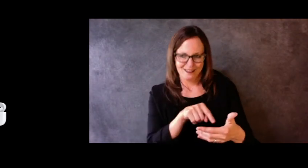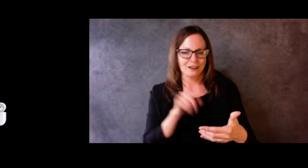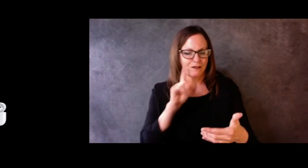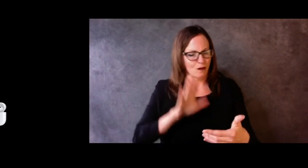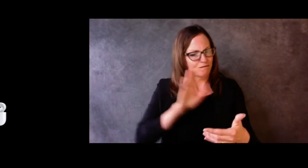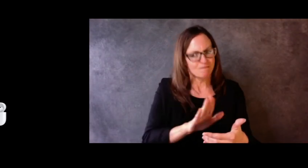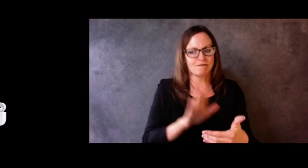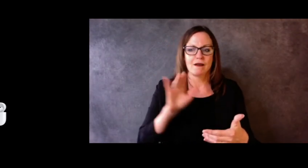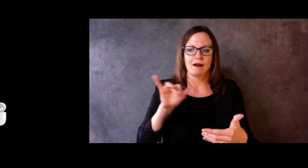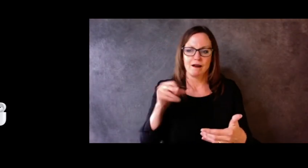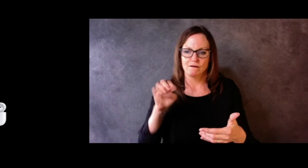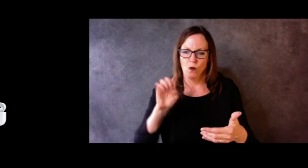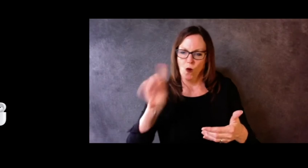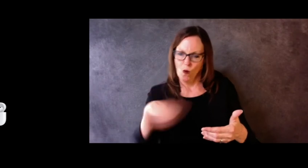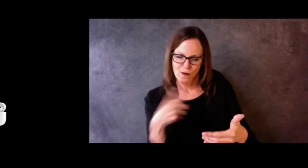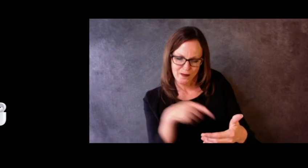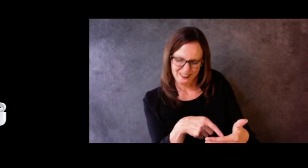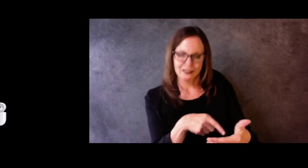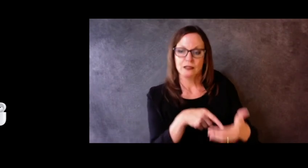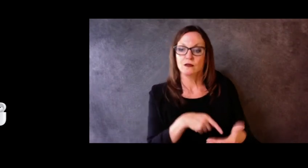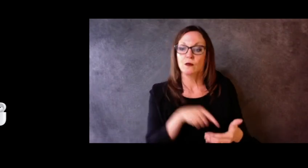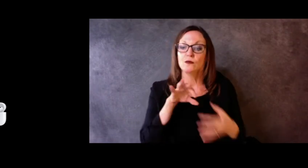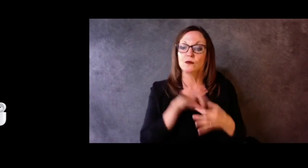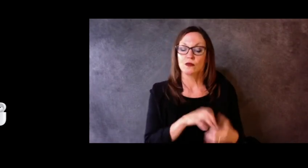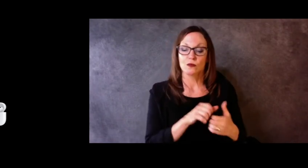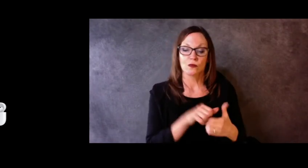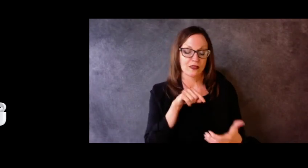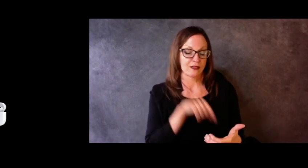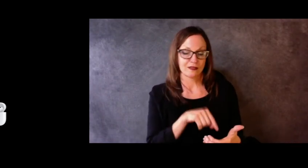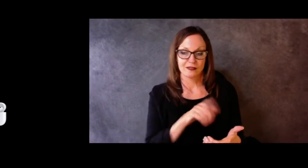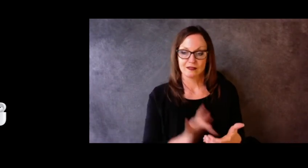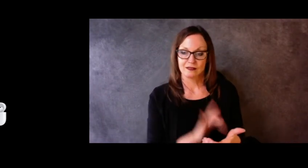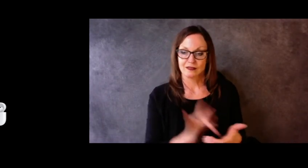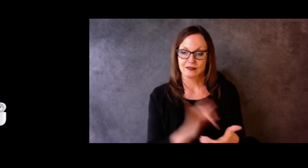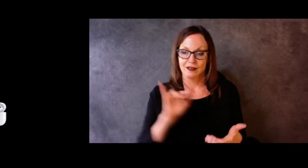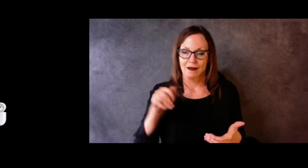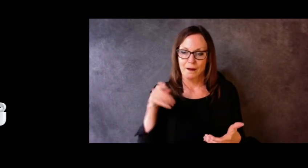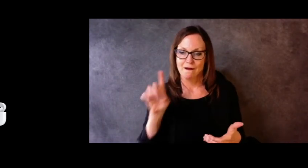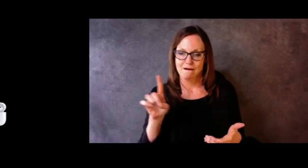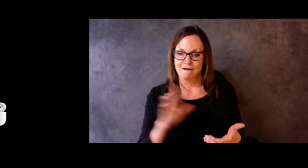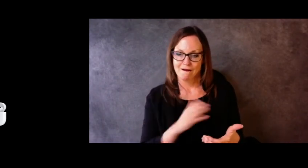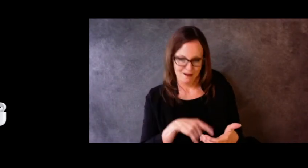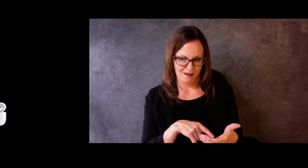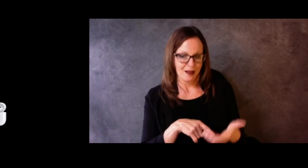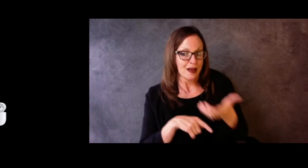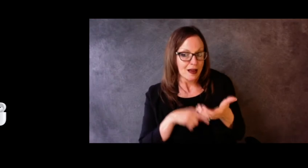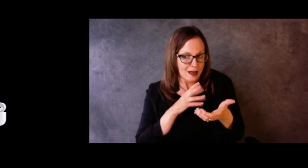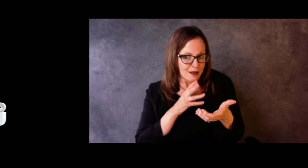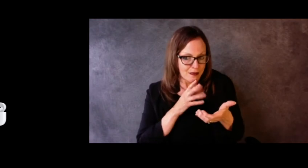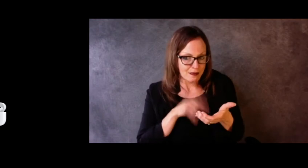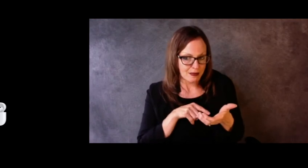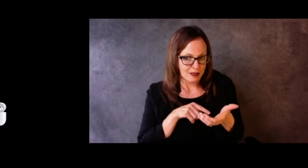Live Listen. With Live Listen, one can use the microphone of an iOS device as a directional mic. So when,